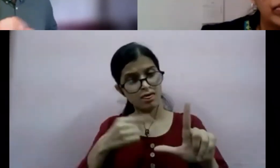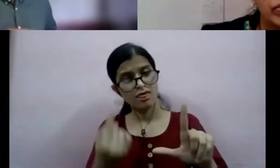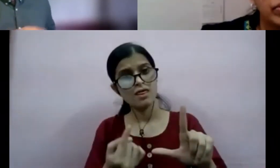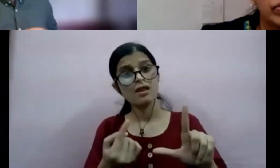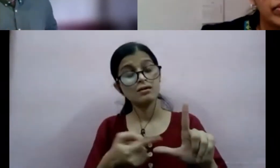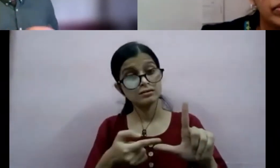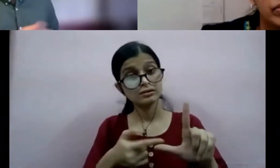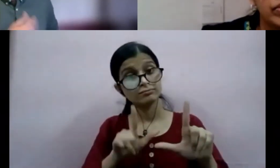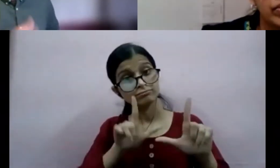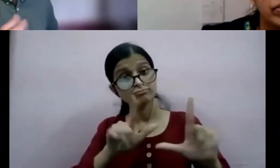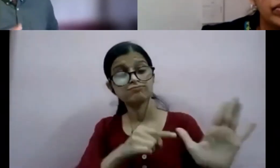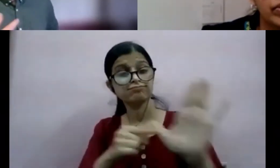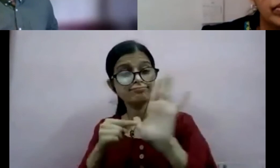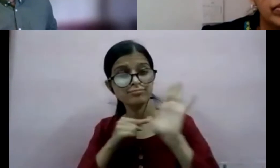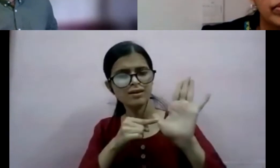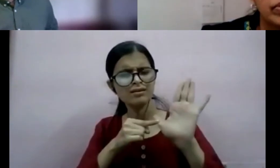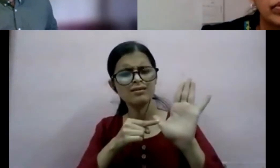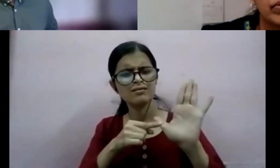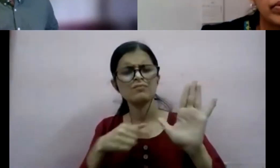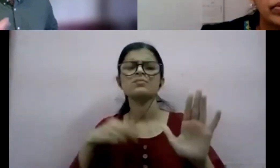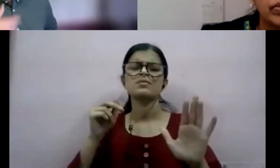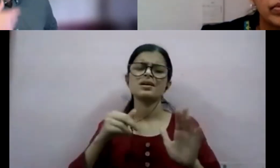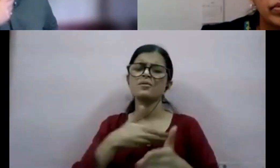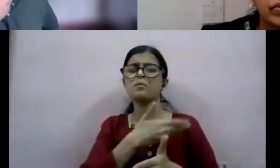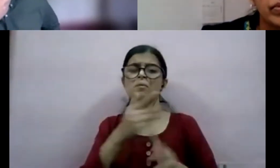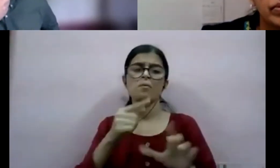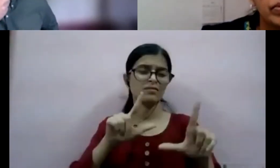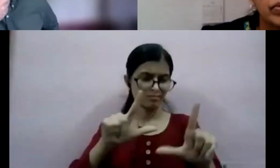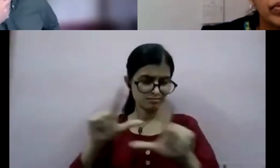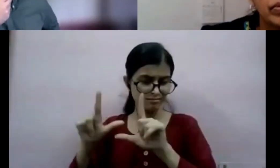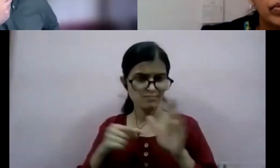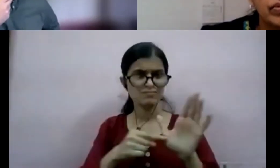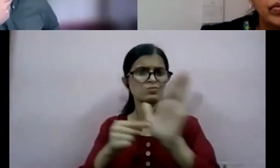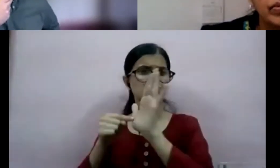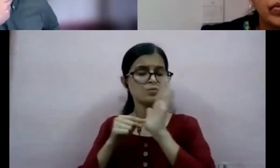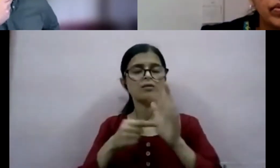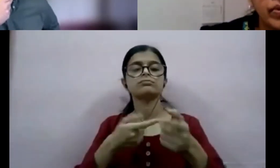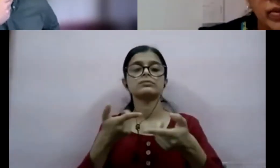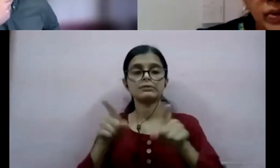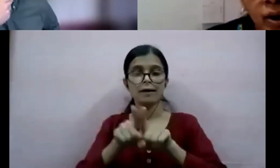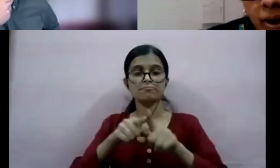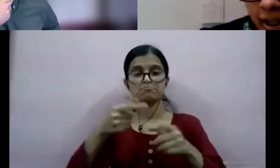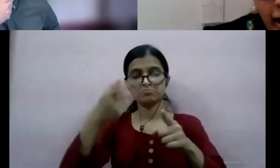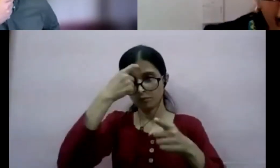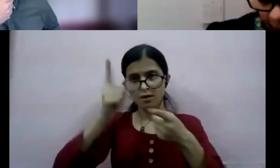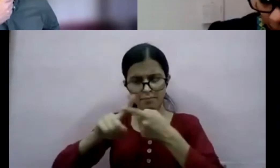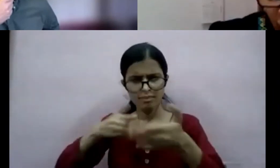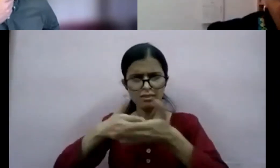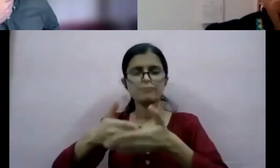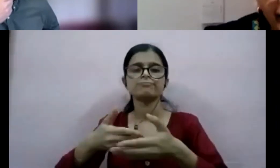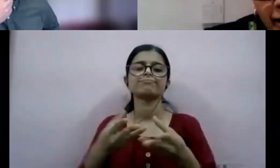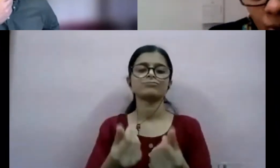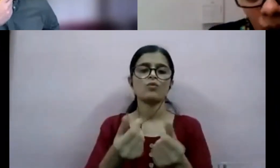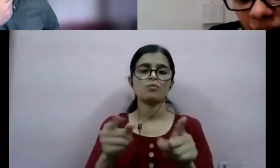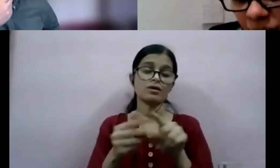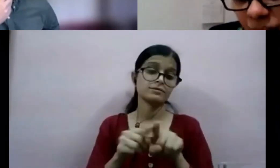window into the aquarium. We need all of these different approaches to allow us to tackle these problems. All right, thank you.